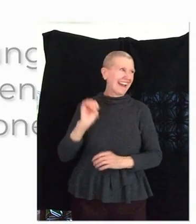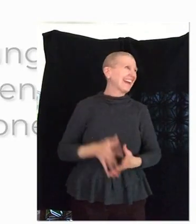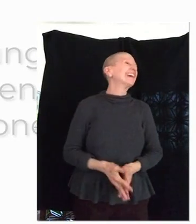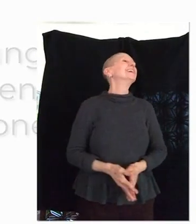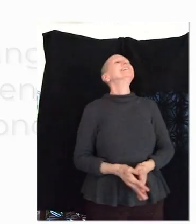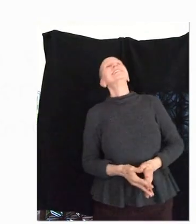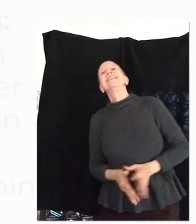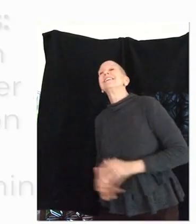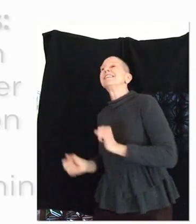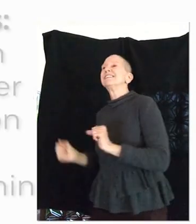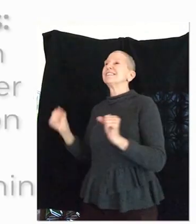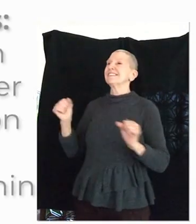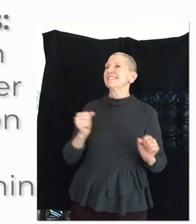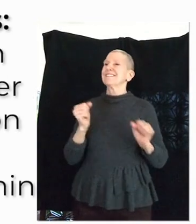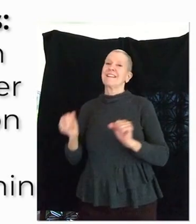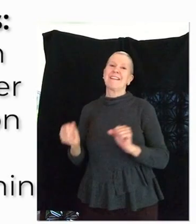Salam aleikum le.